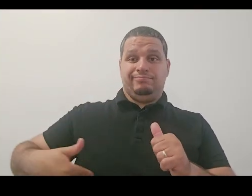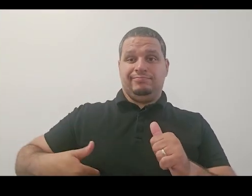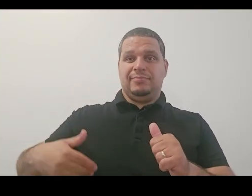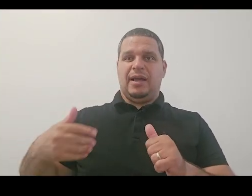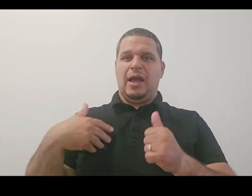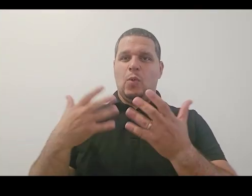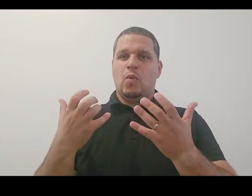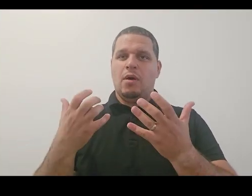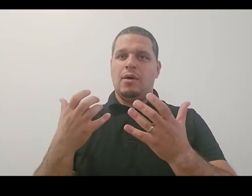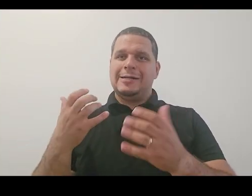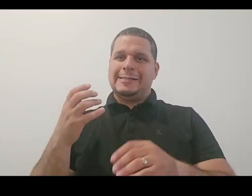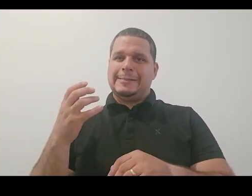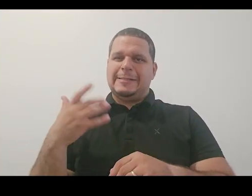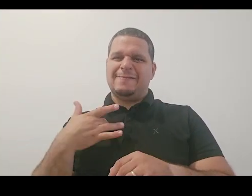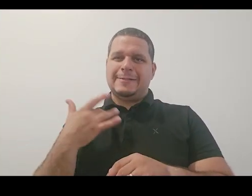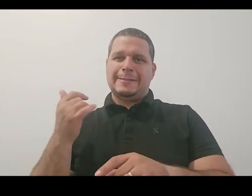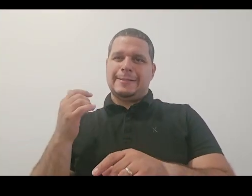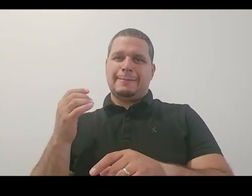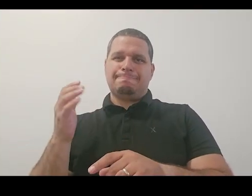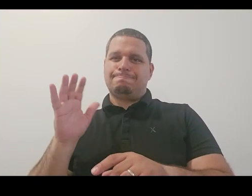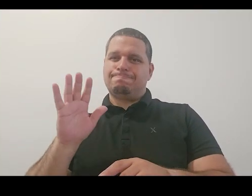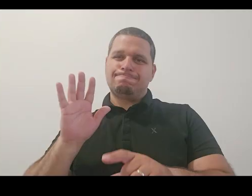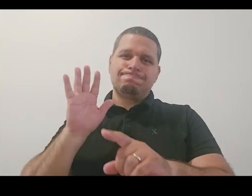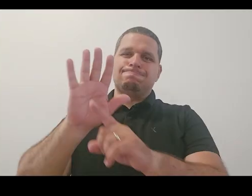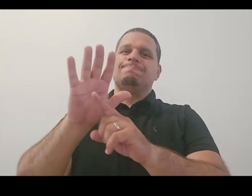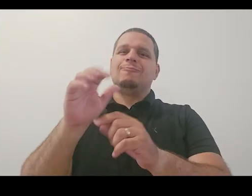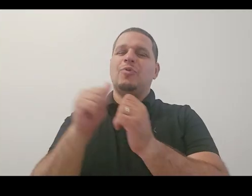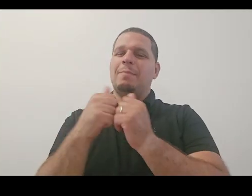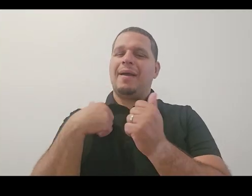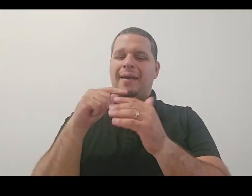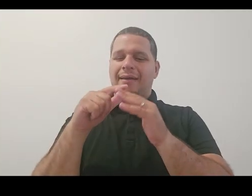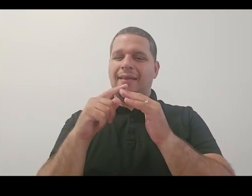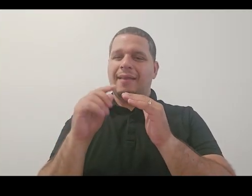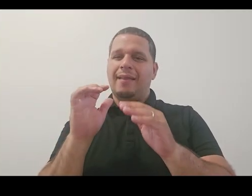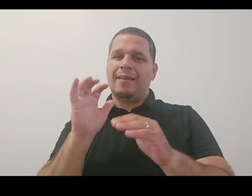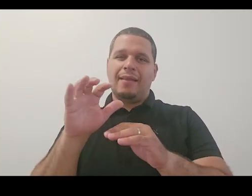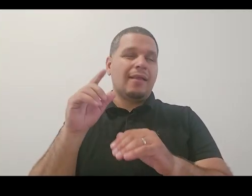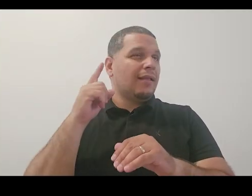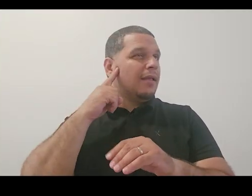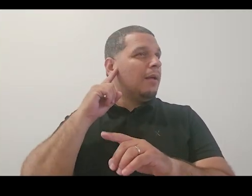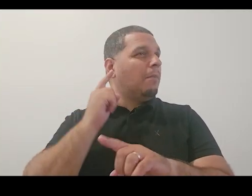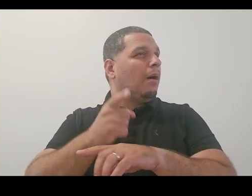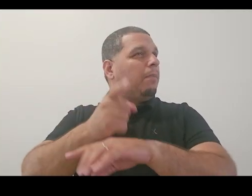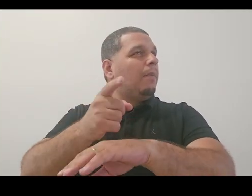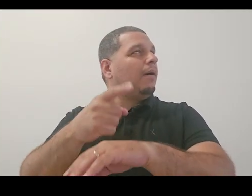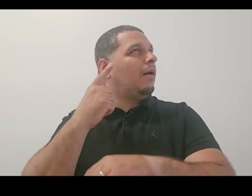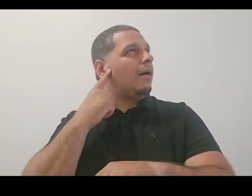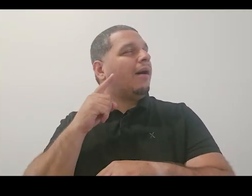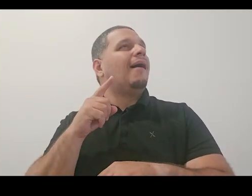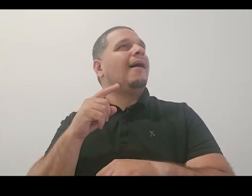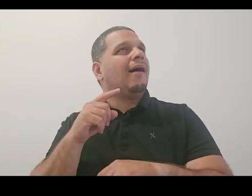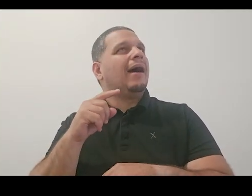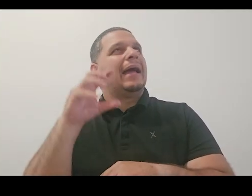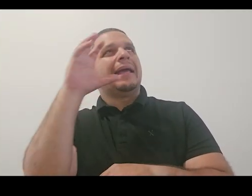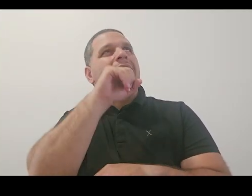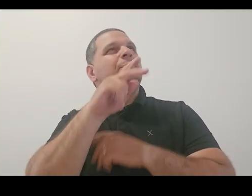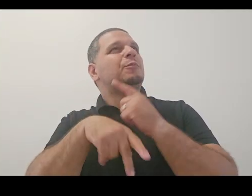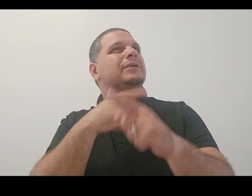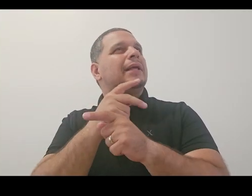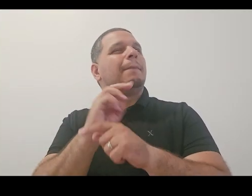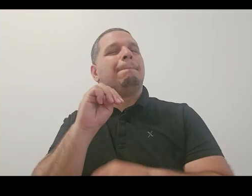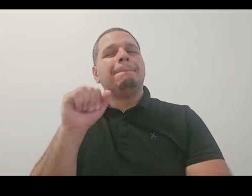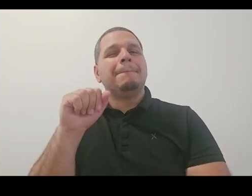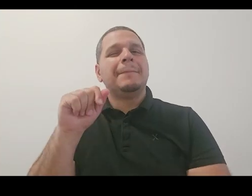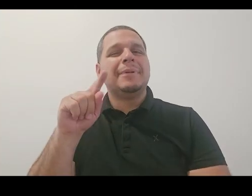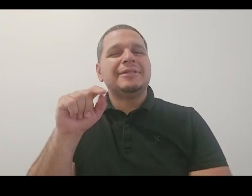knock those objects with my nails and try to hear the sound they create and guess the material it is. And it's